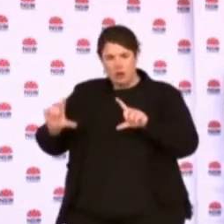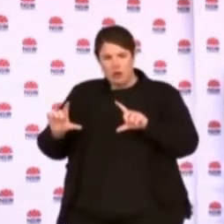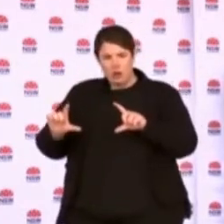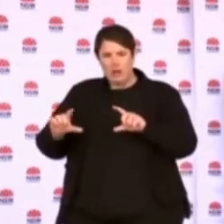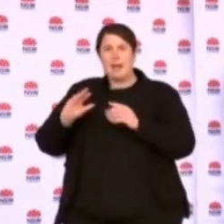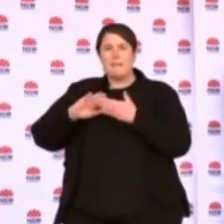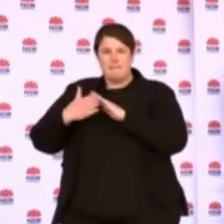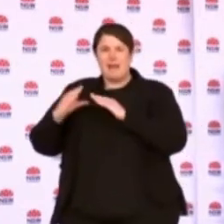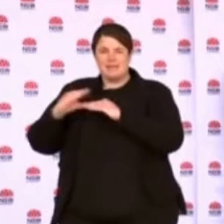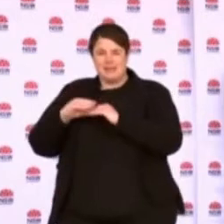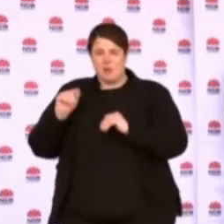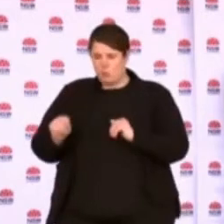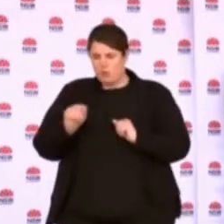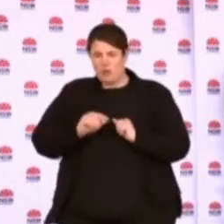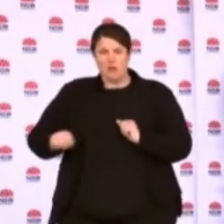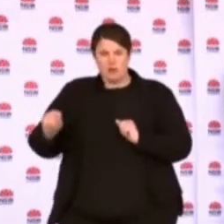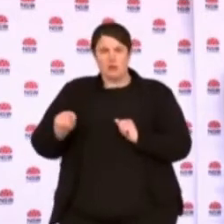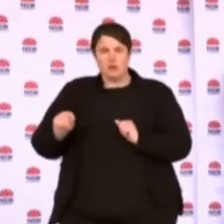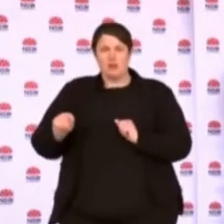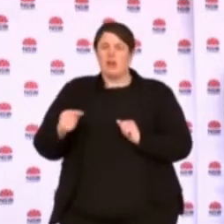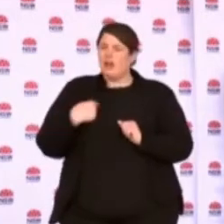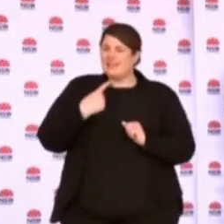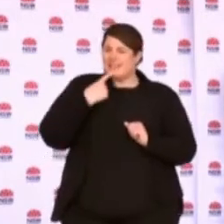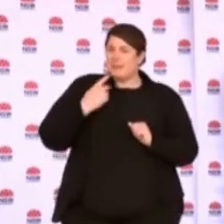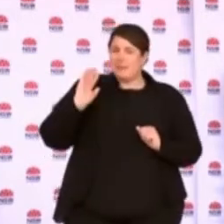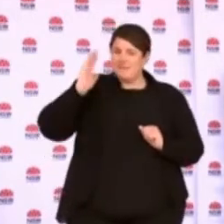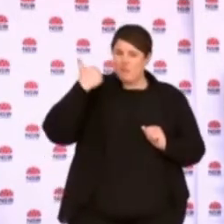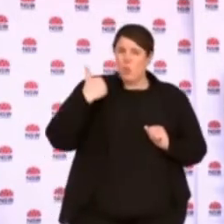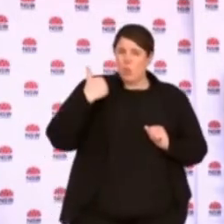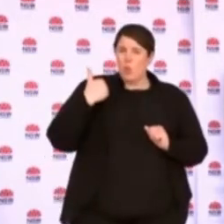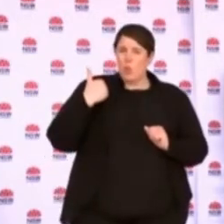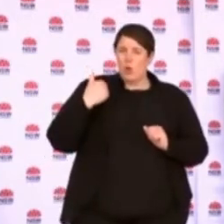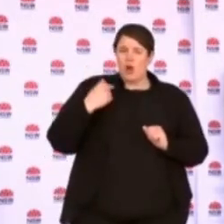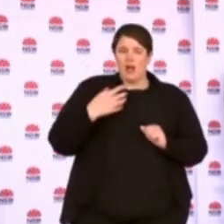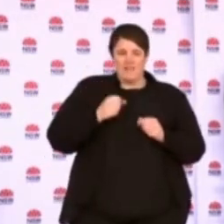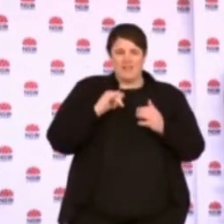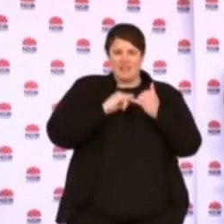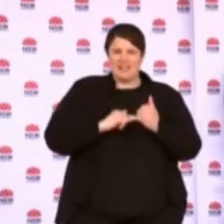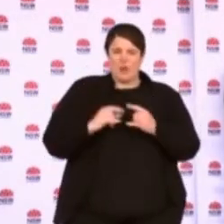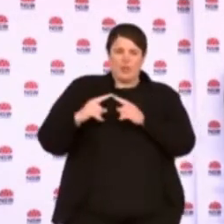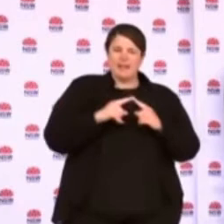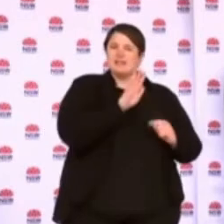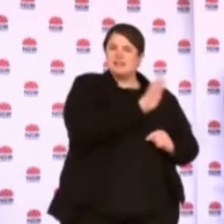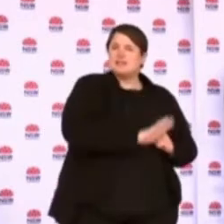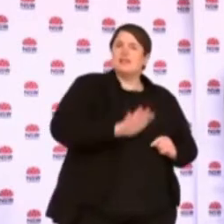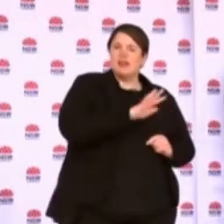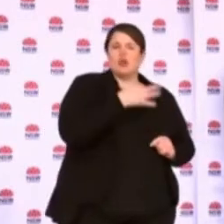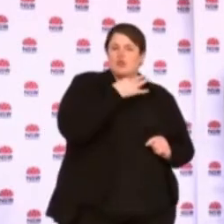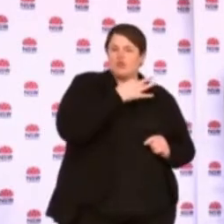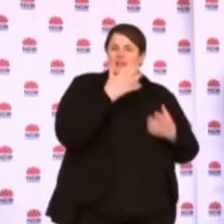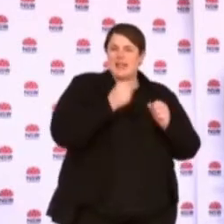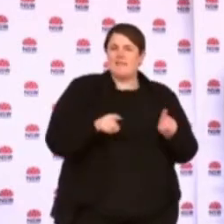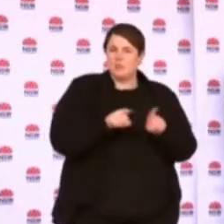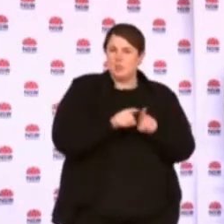Canterbury, Bankstown local government areas. And obviously I've mentioned those other areas of southeastern Sydney that we're also concerned